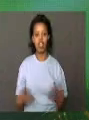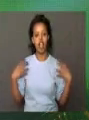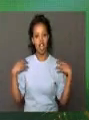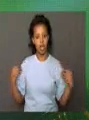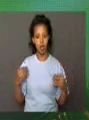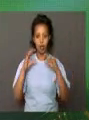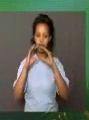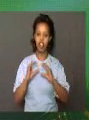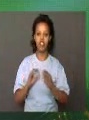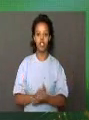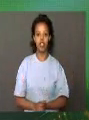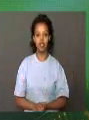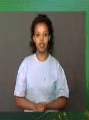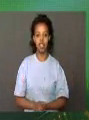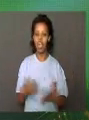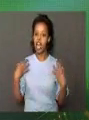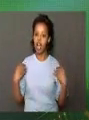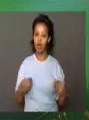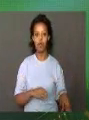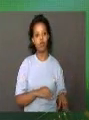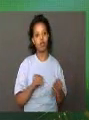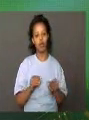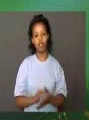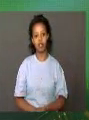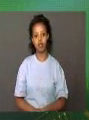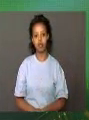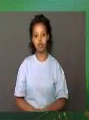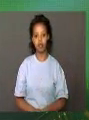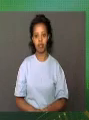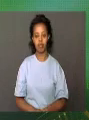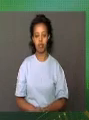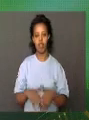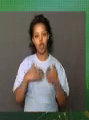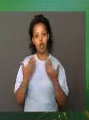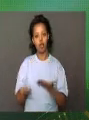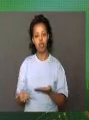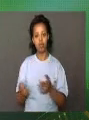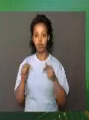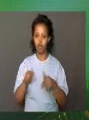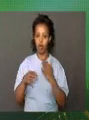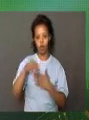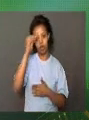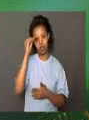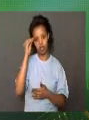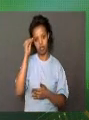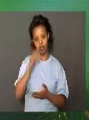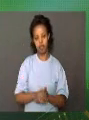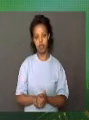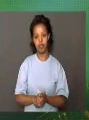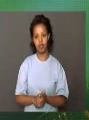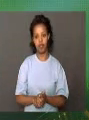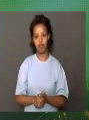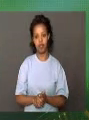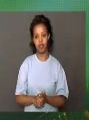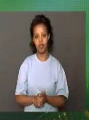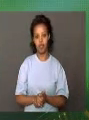Hello, teacher. Hello, students. Welcome to today's lesson on